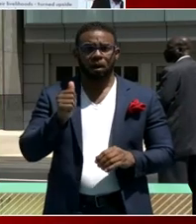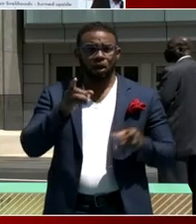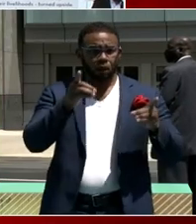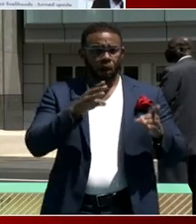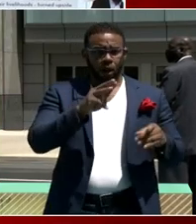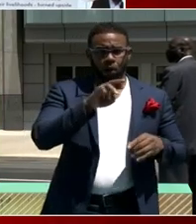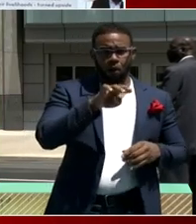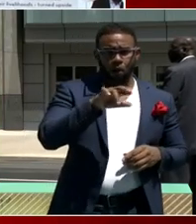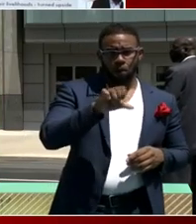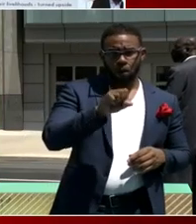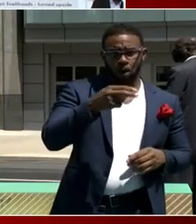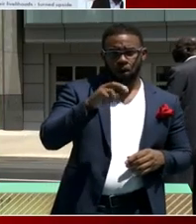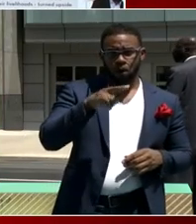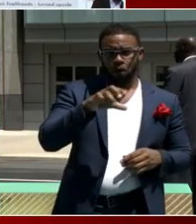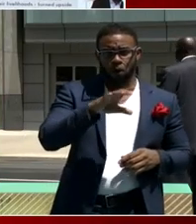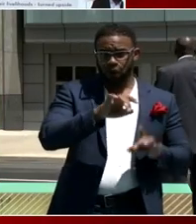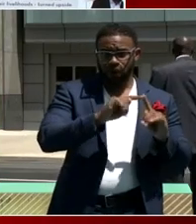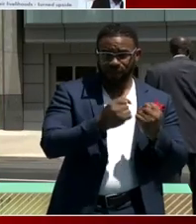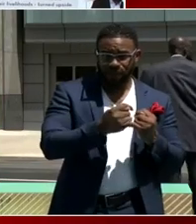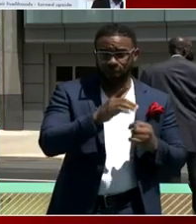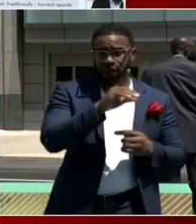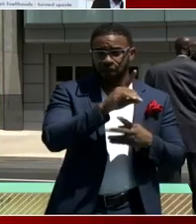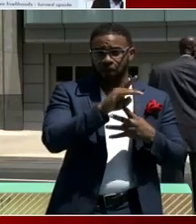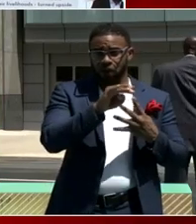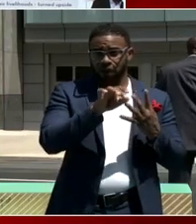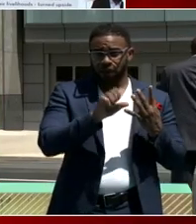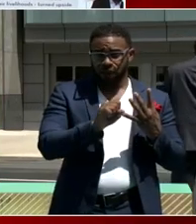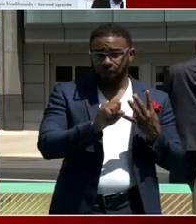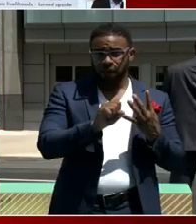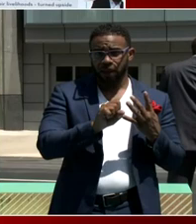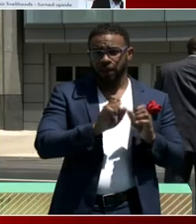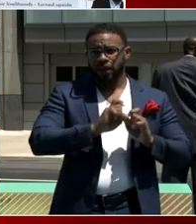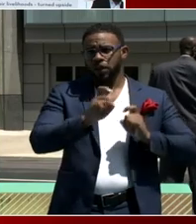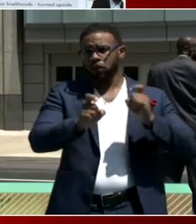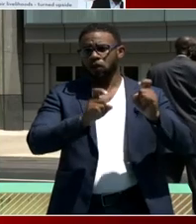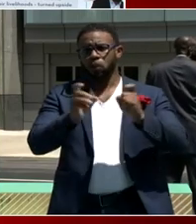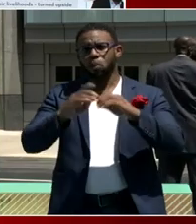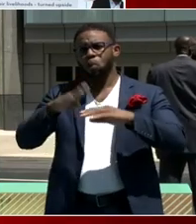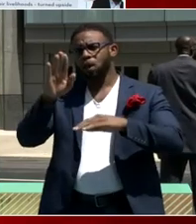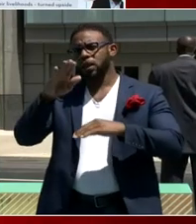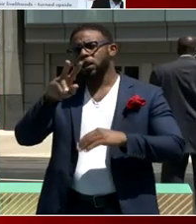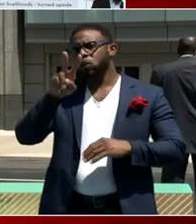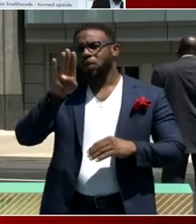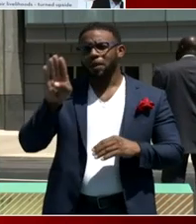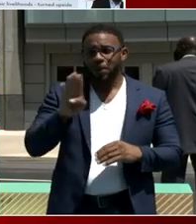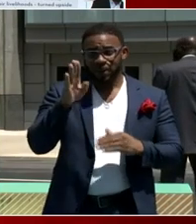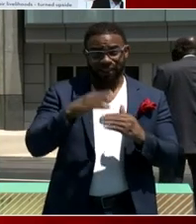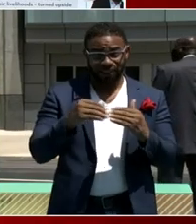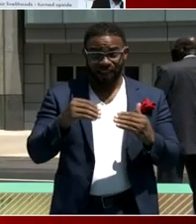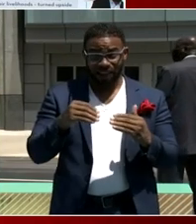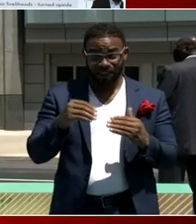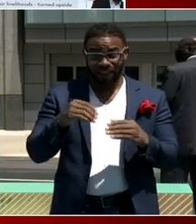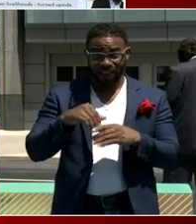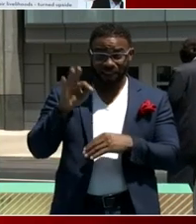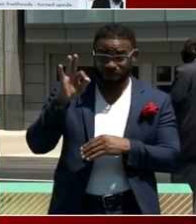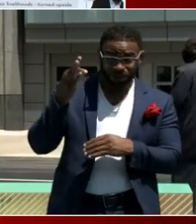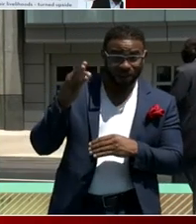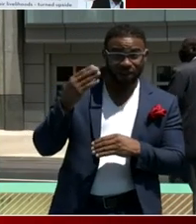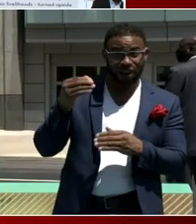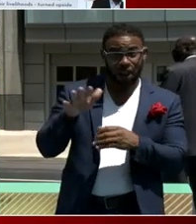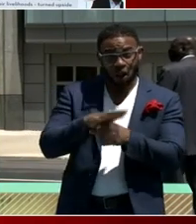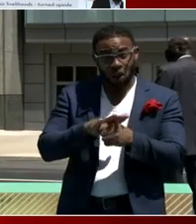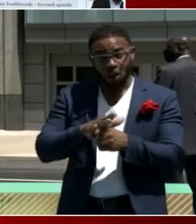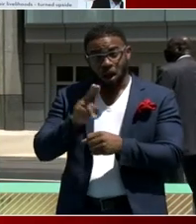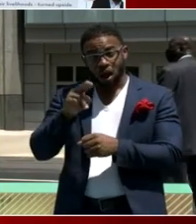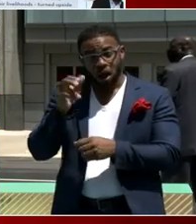Morris Hughes and her team at DOES have distributed more than $2 billion in federal and